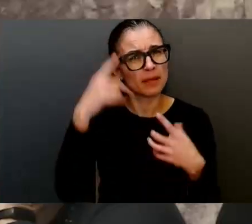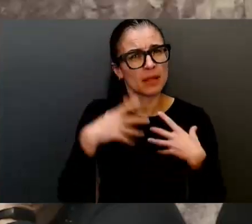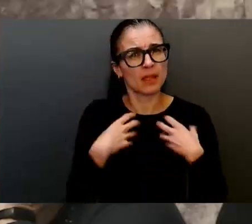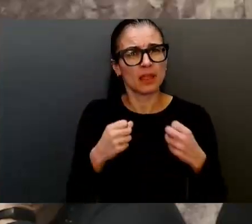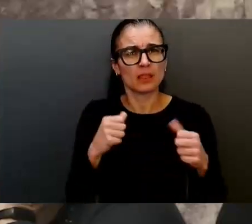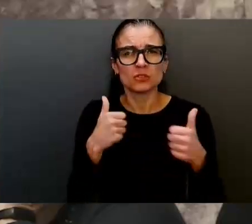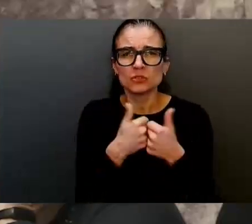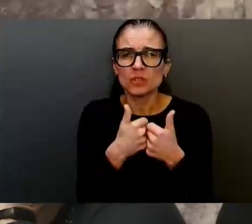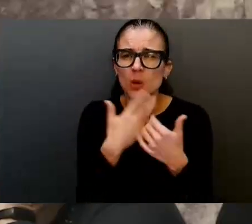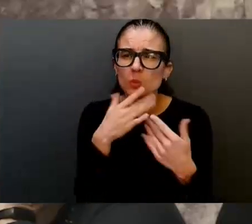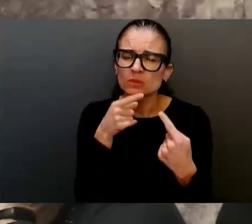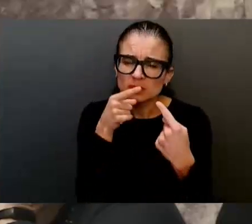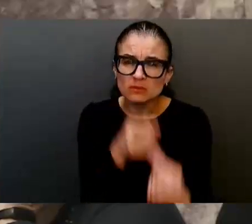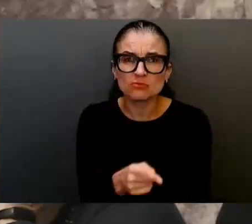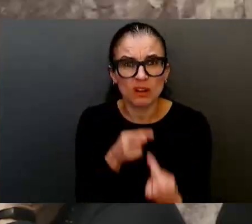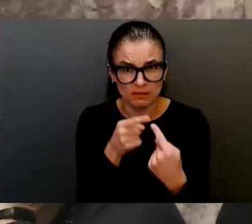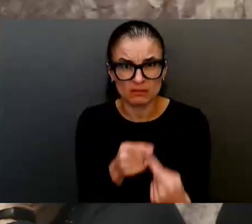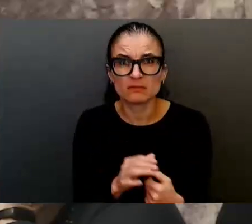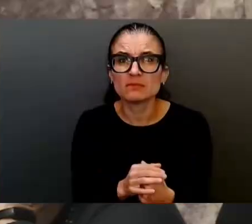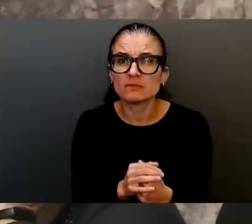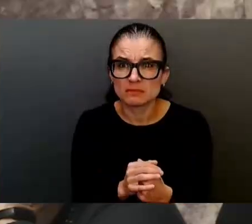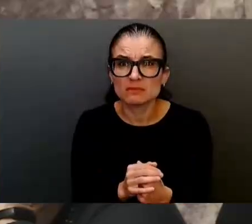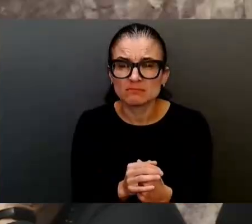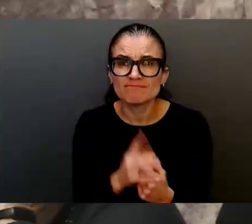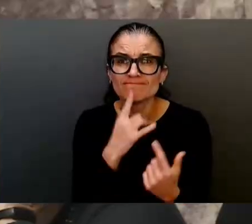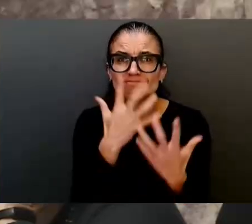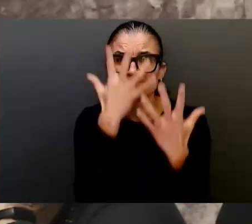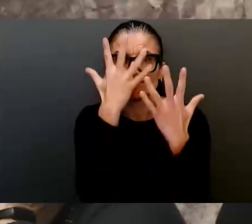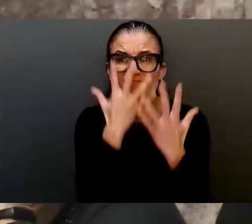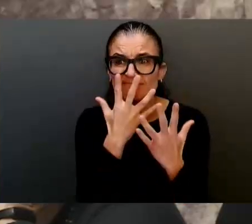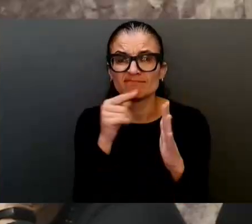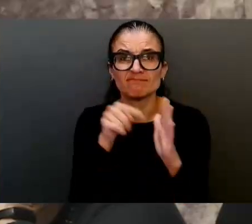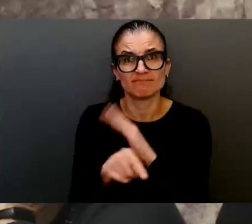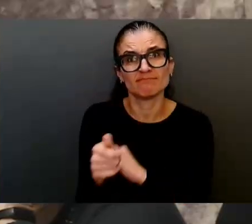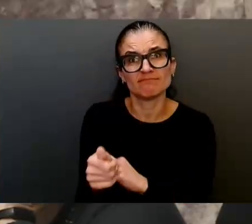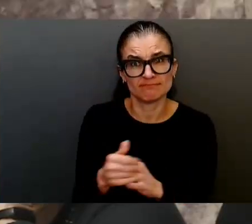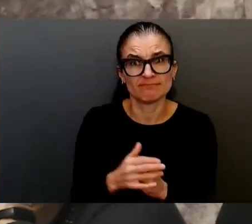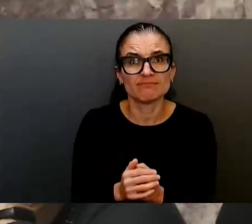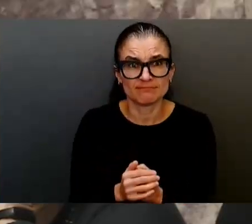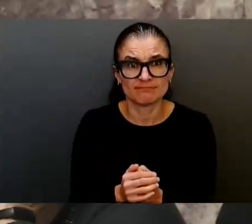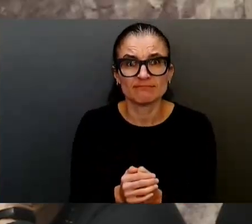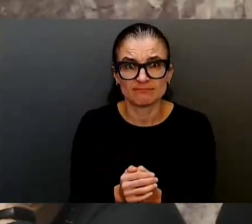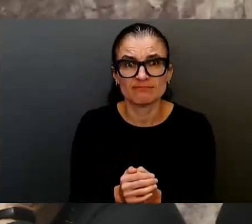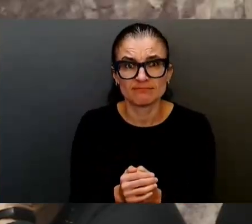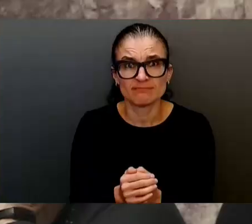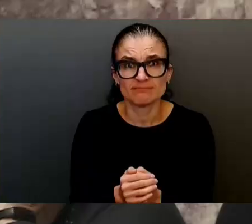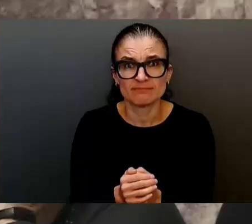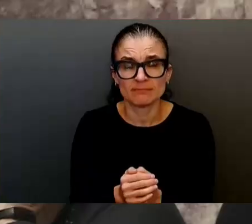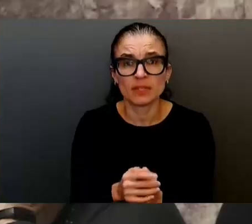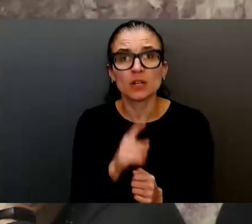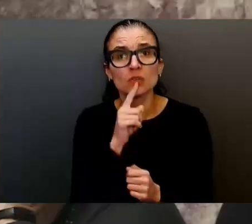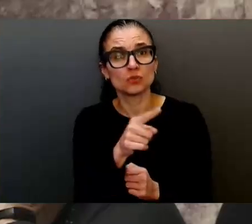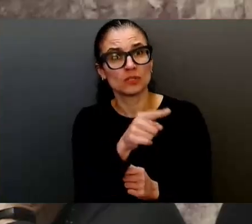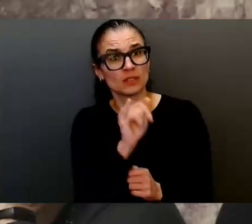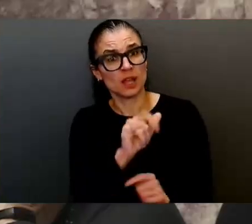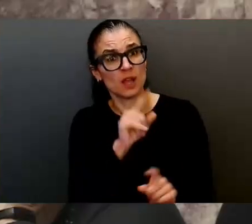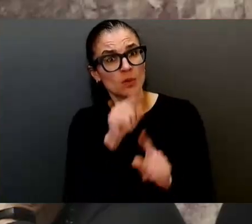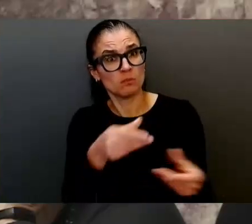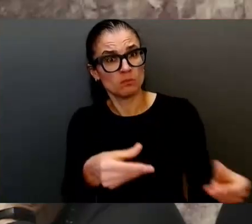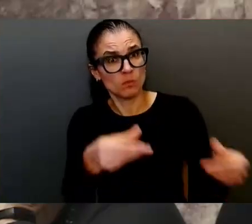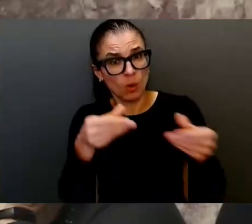devastatingly takes their life. We take the coroner's report very seriously. We are working across ministries